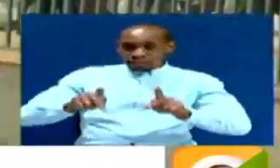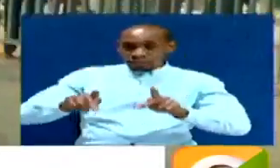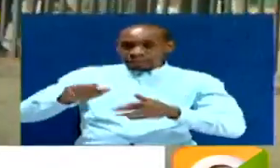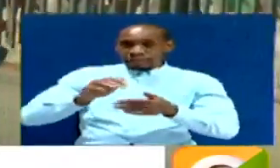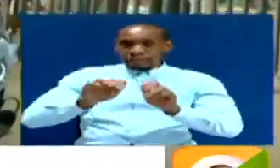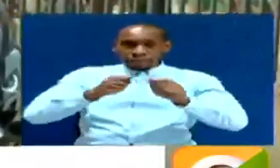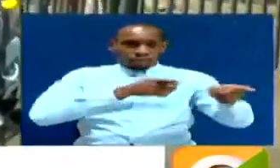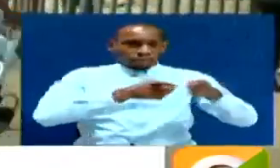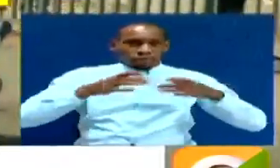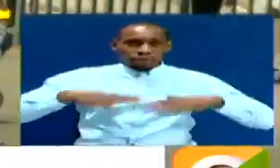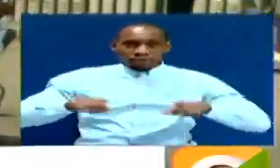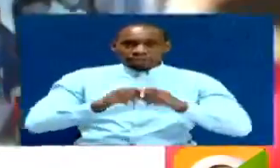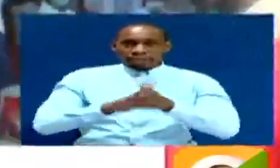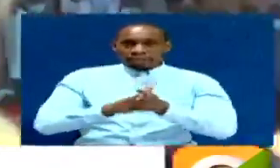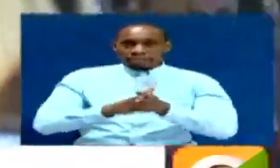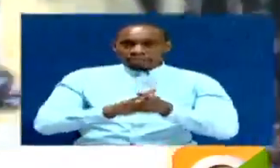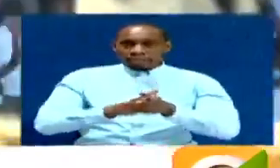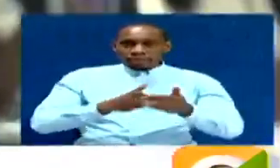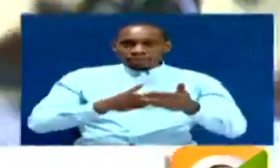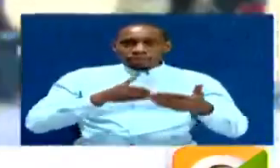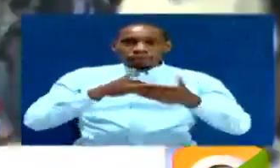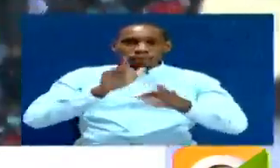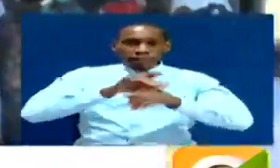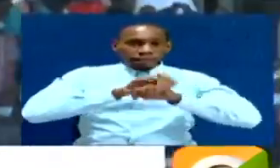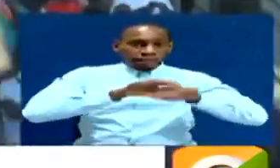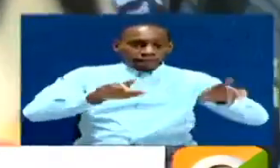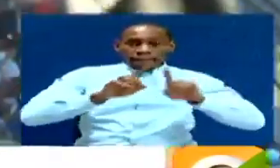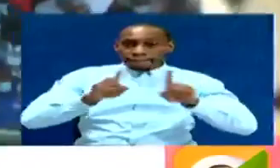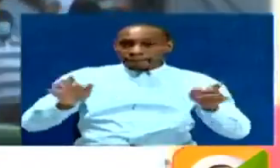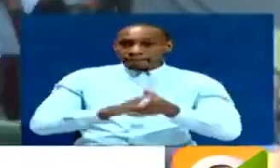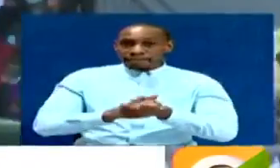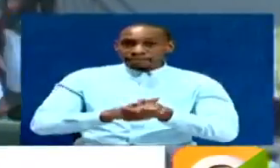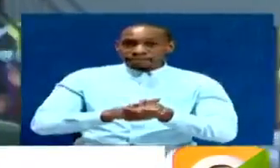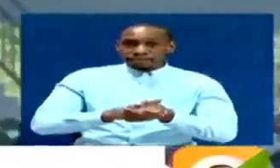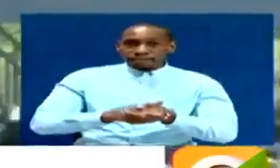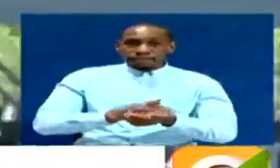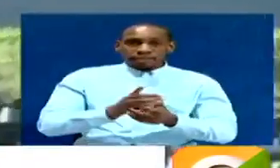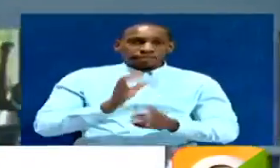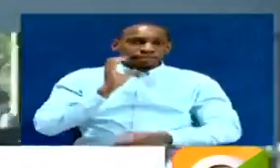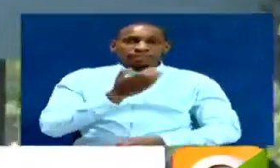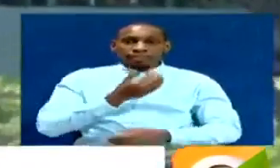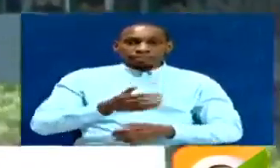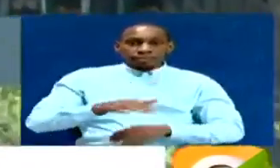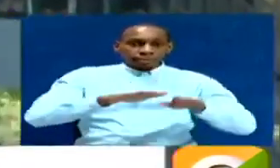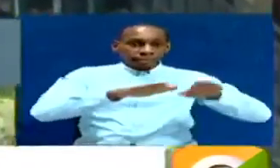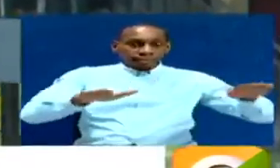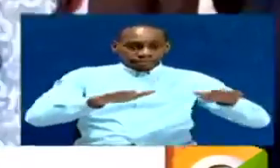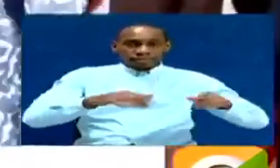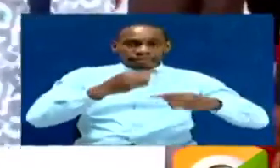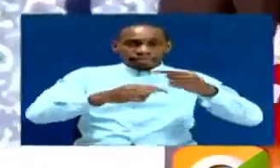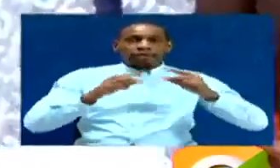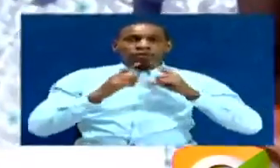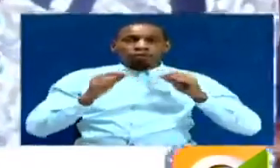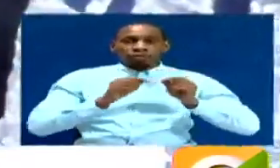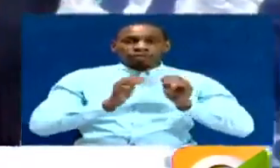to control the crowd and avoid a rising wave of infections. However, the JKIA ground hosted the celebrations as